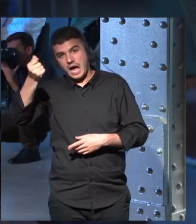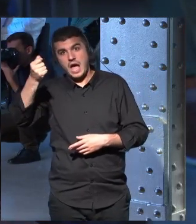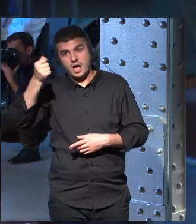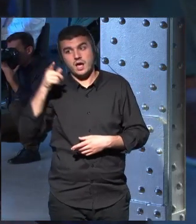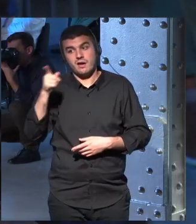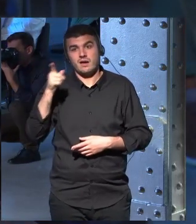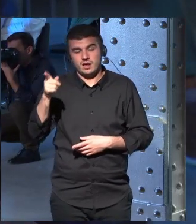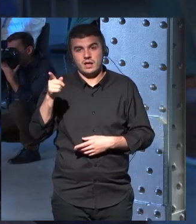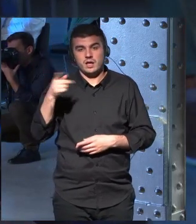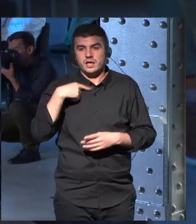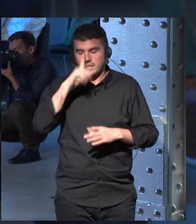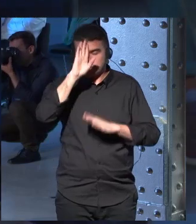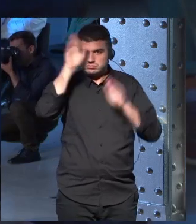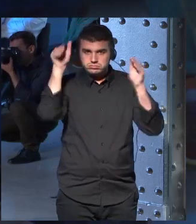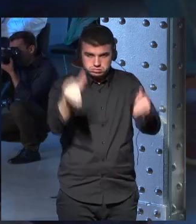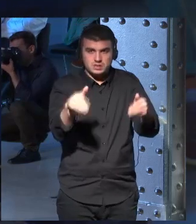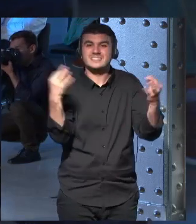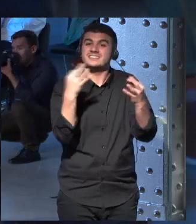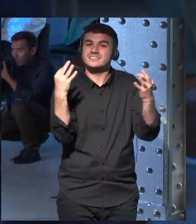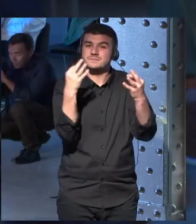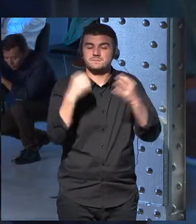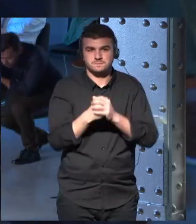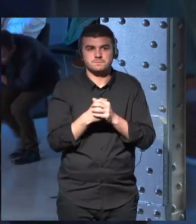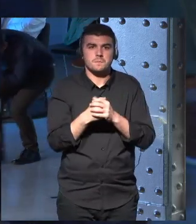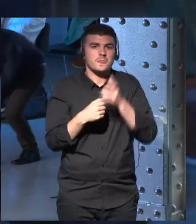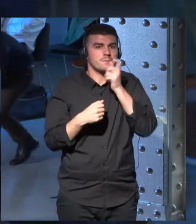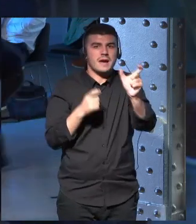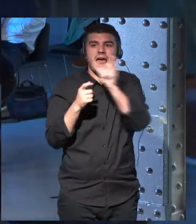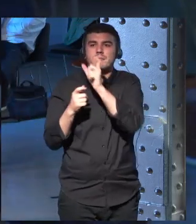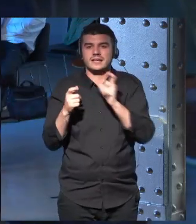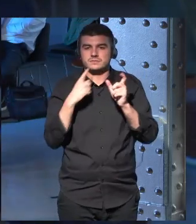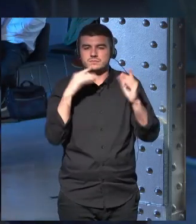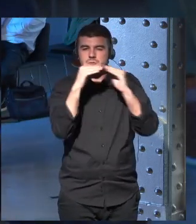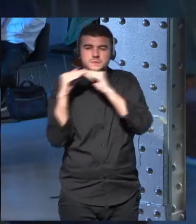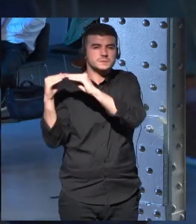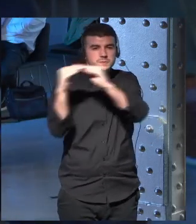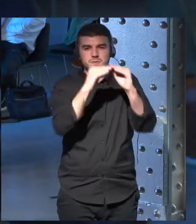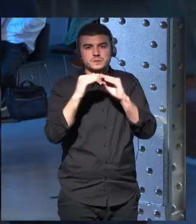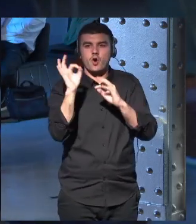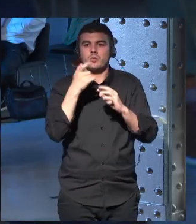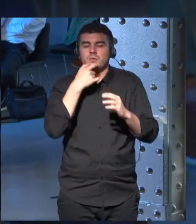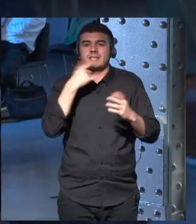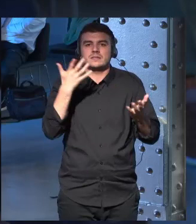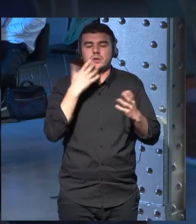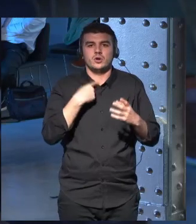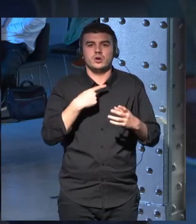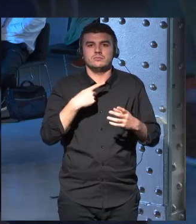common phrases in English, or common words in English, like common sense, or